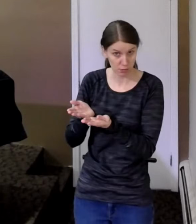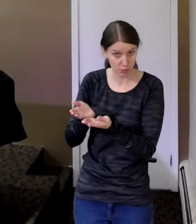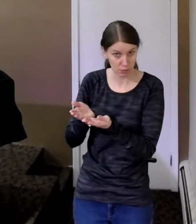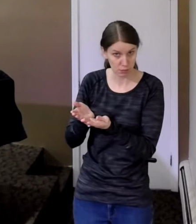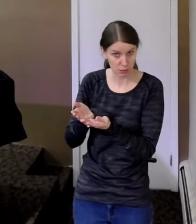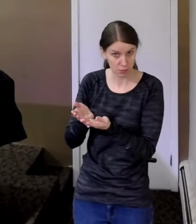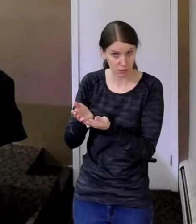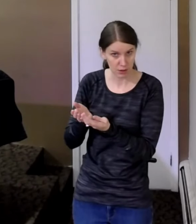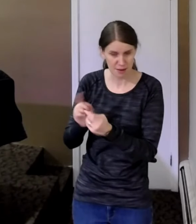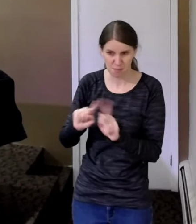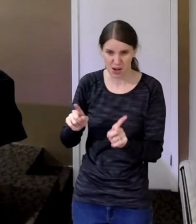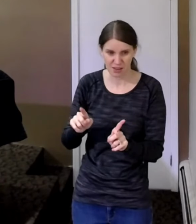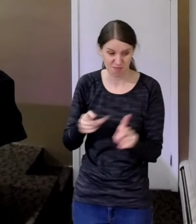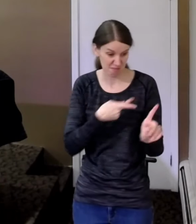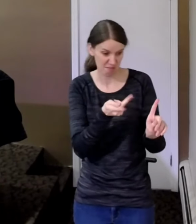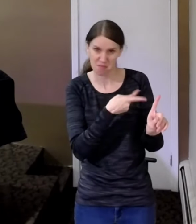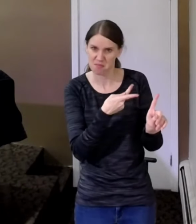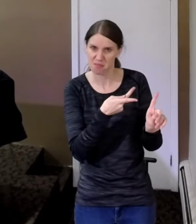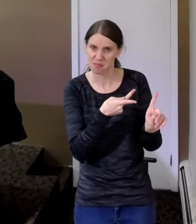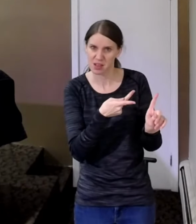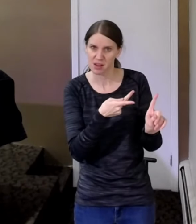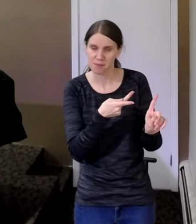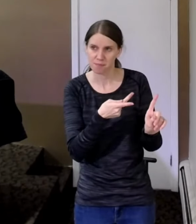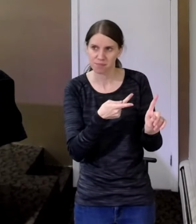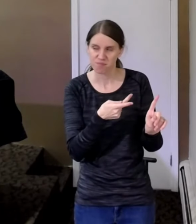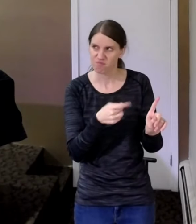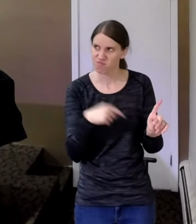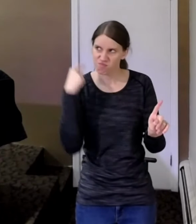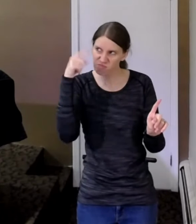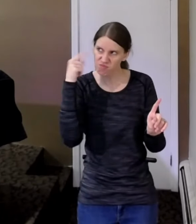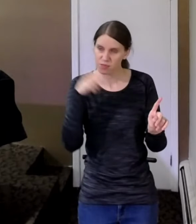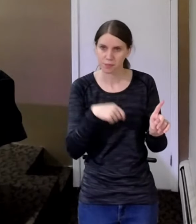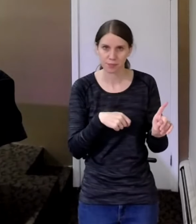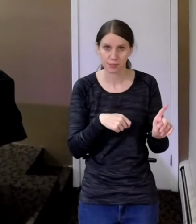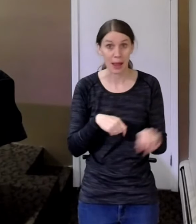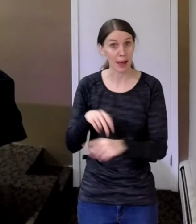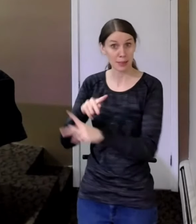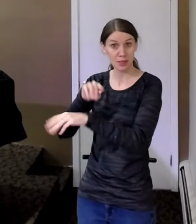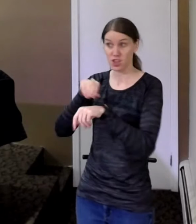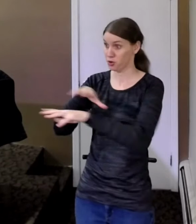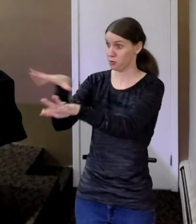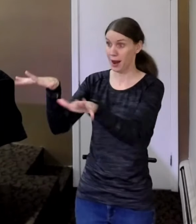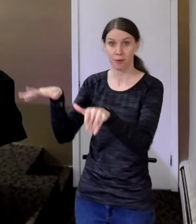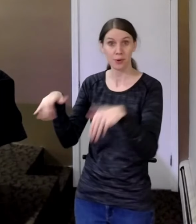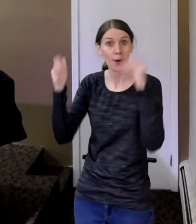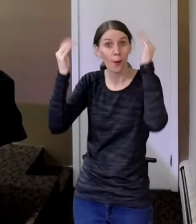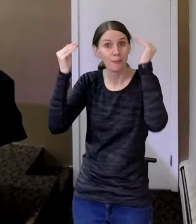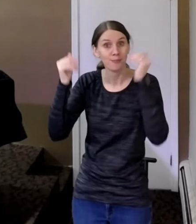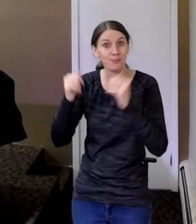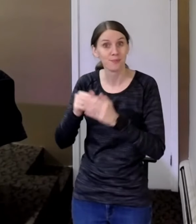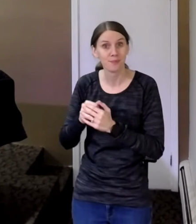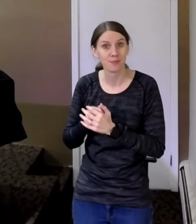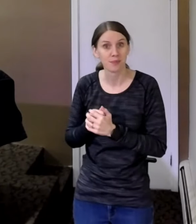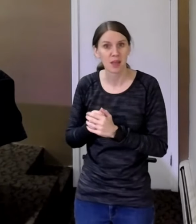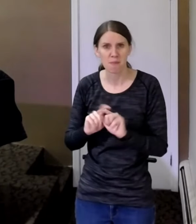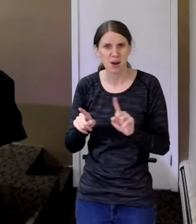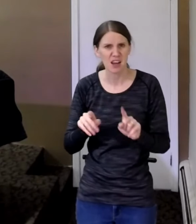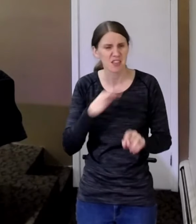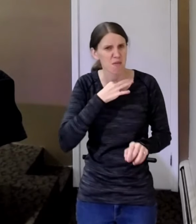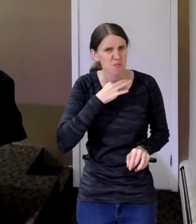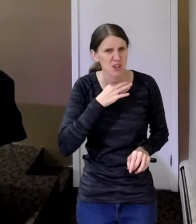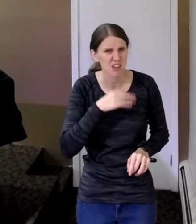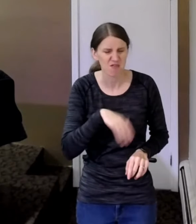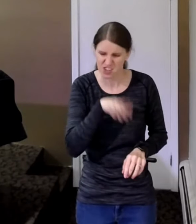But they were so concerned. The people were filled with hope, okay? But they were so